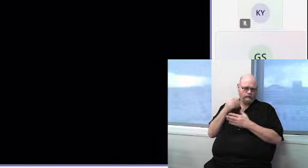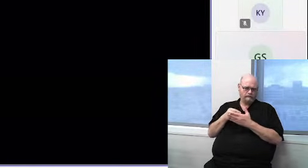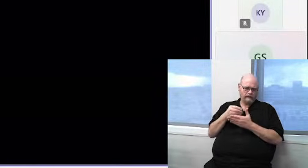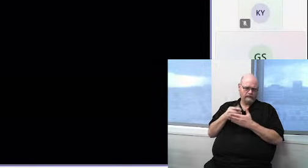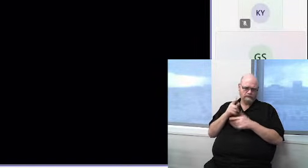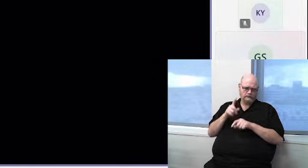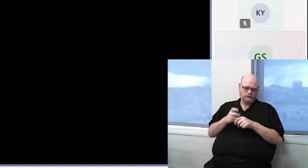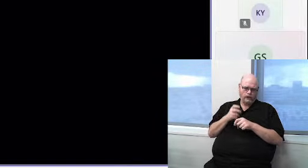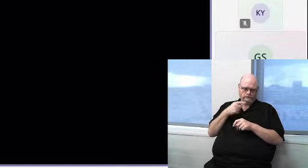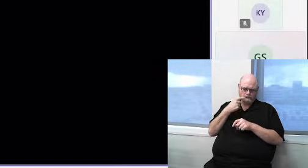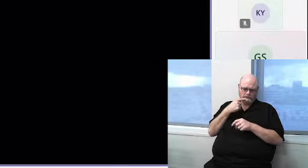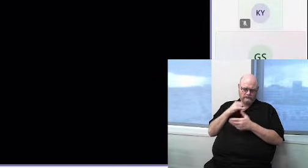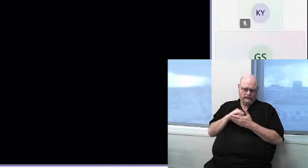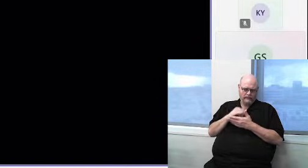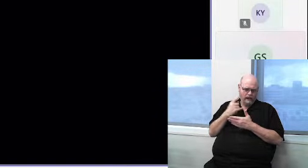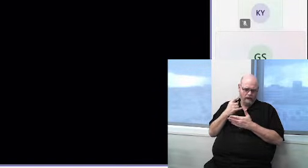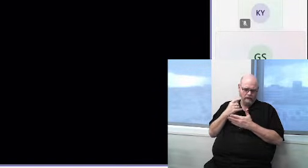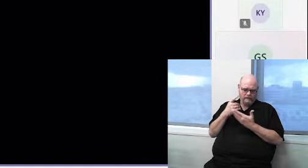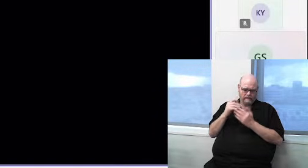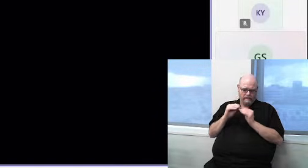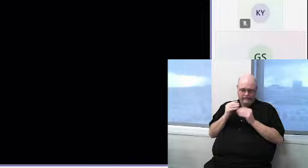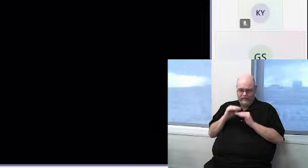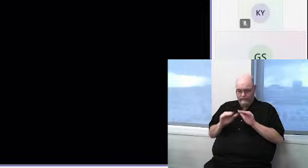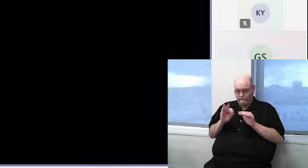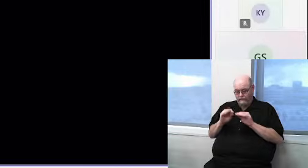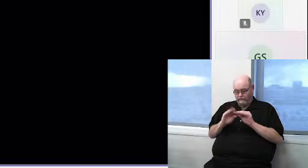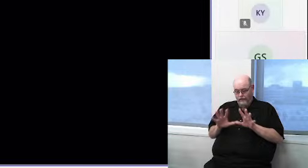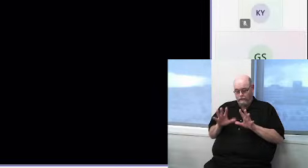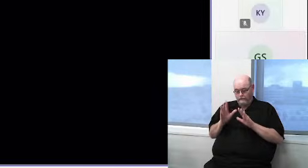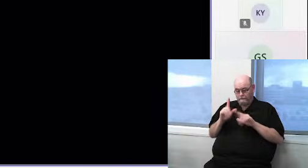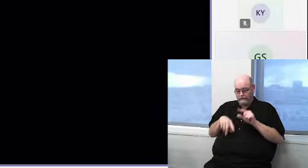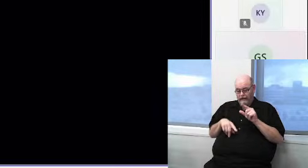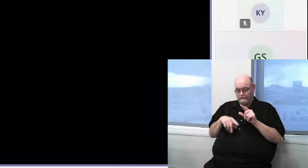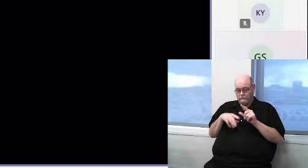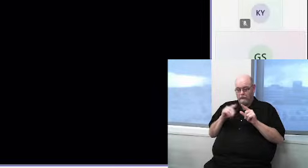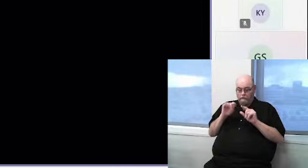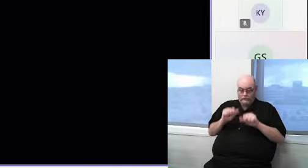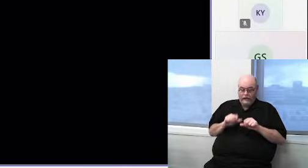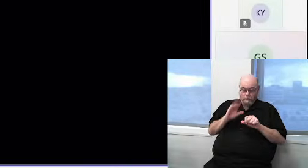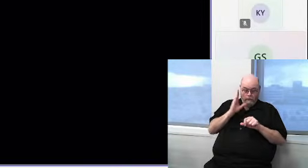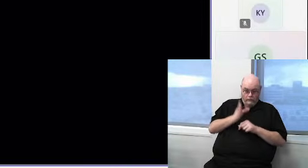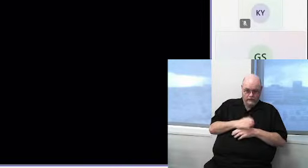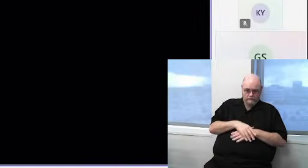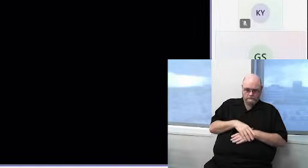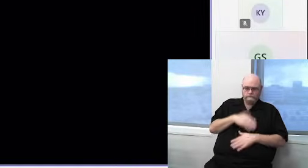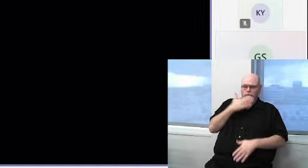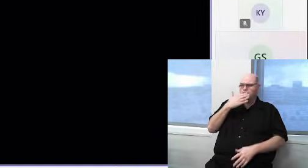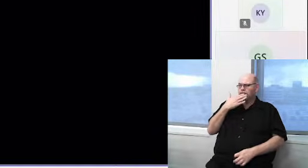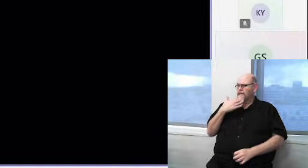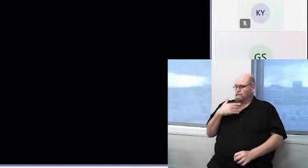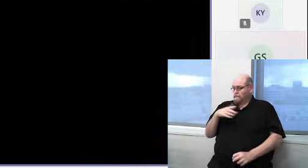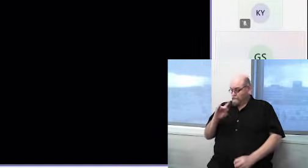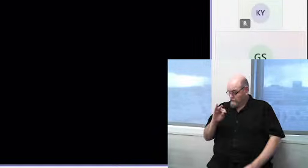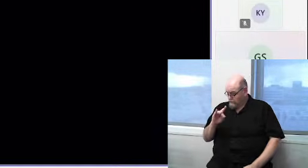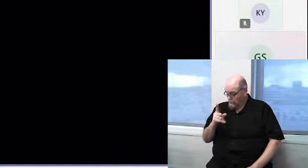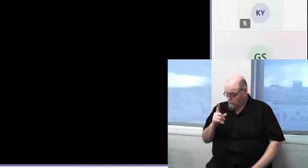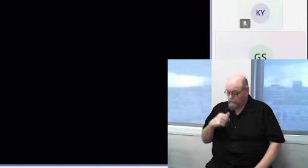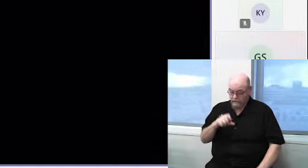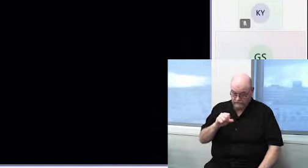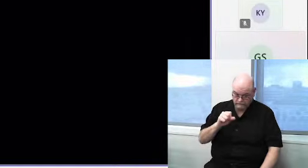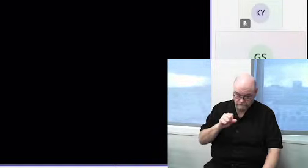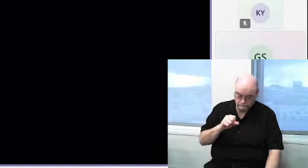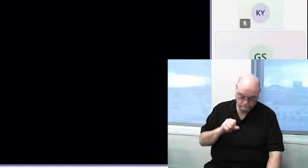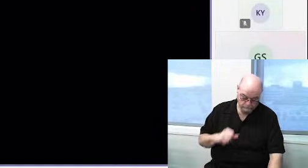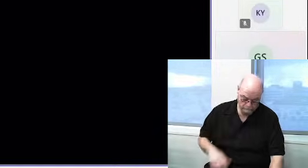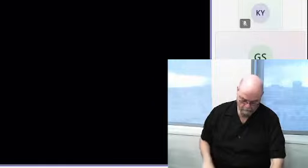funding. It's very difficult to be able to give you that level of clarity. If we can, we will. Yeah, I think you've answered the question to the best of your ability, have